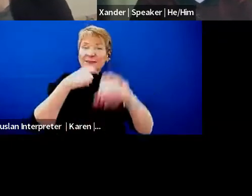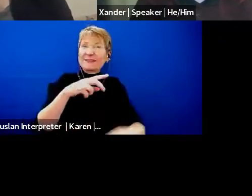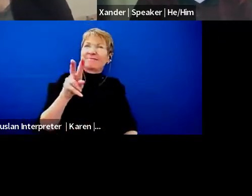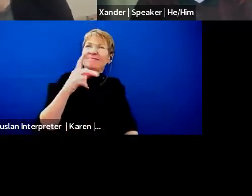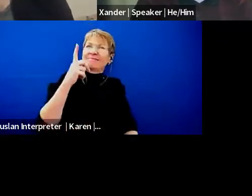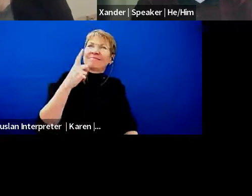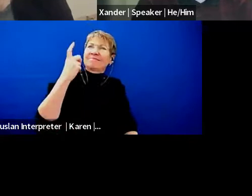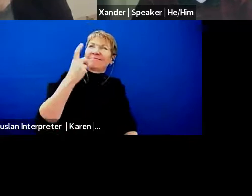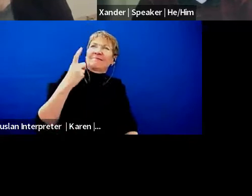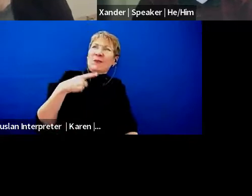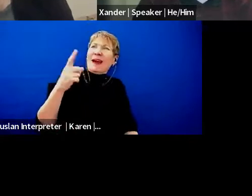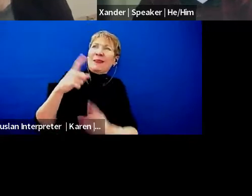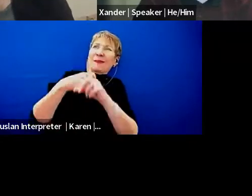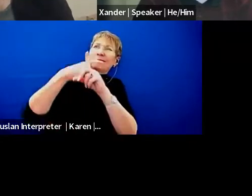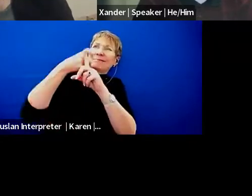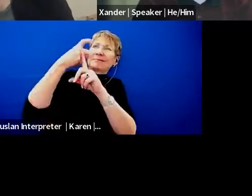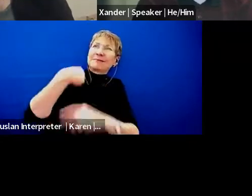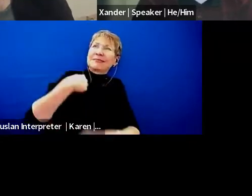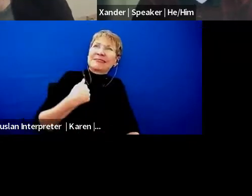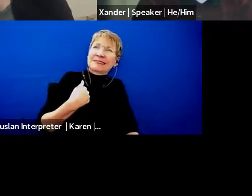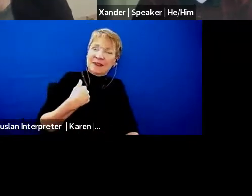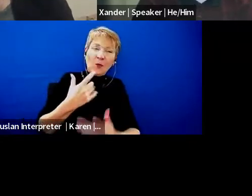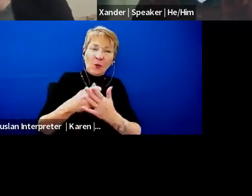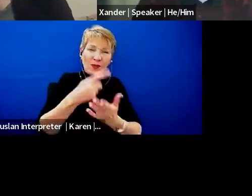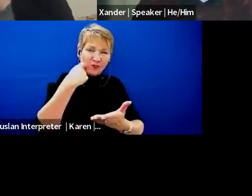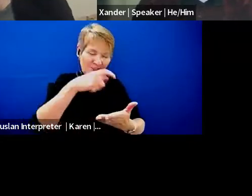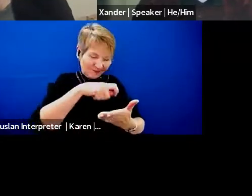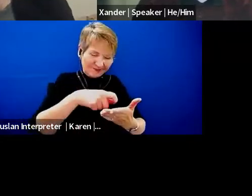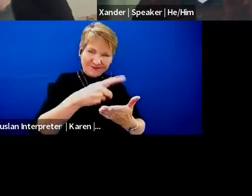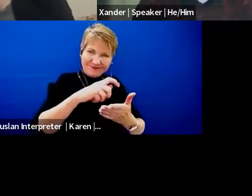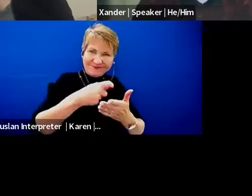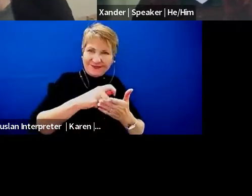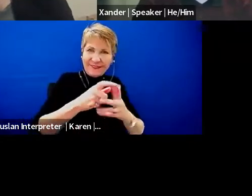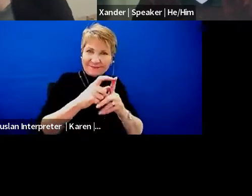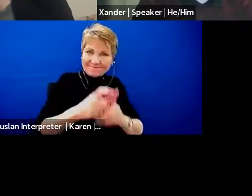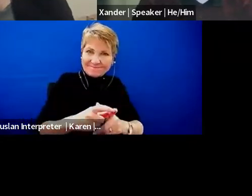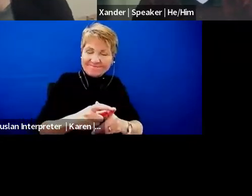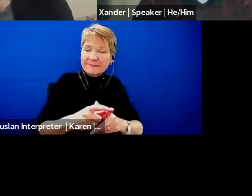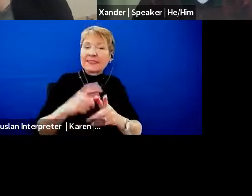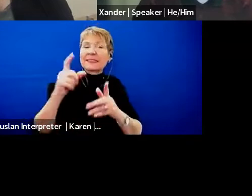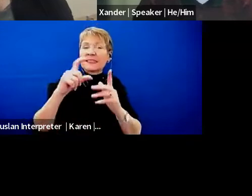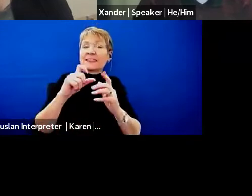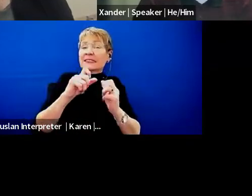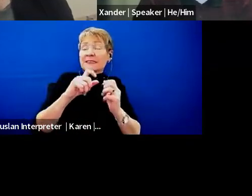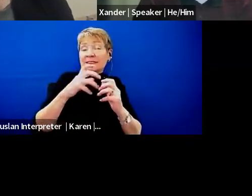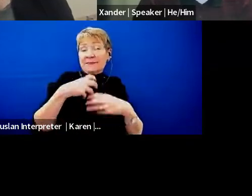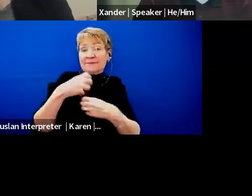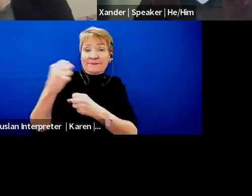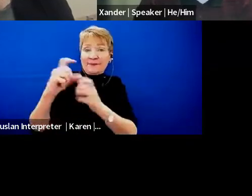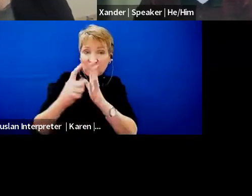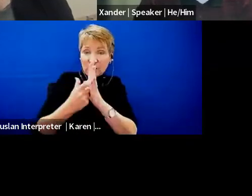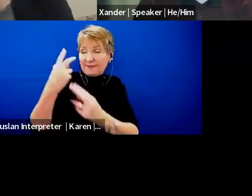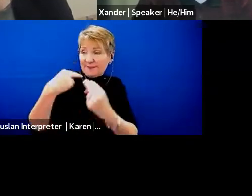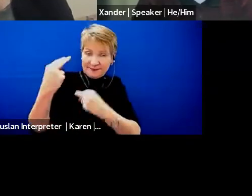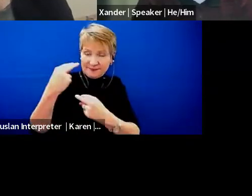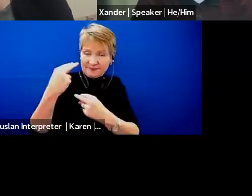And I struggled with pain when trying to write. After my diagnosis, it did take some time to work on solutions to